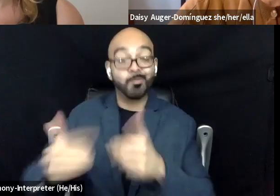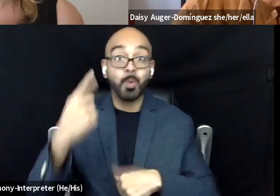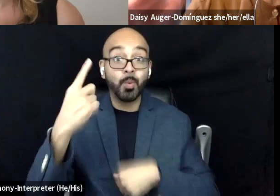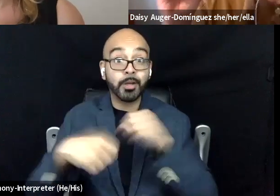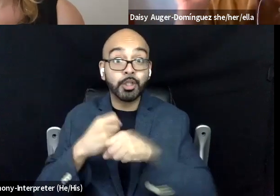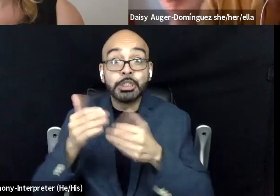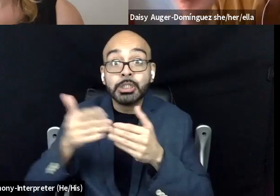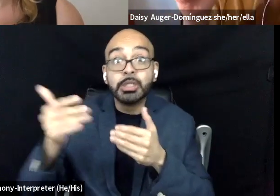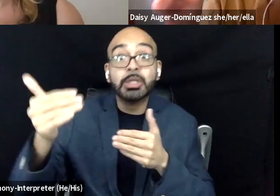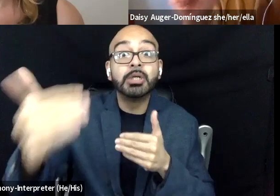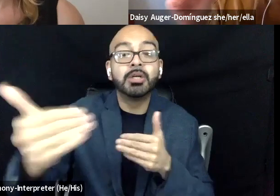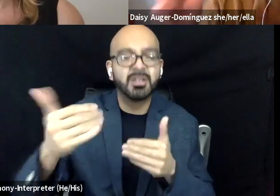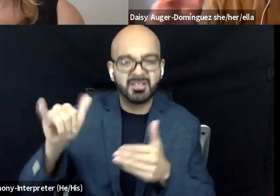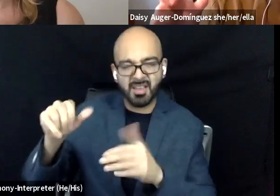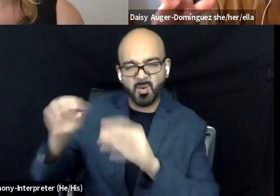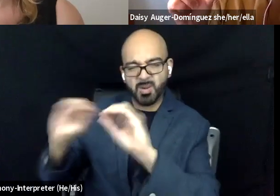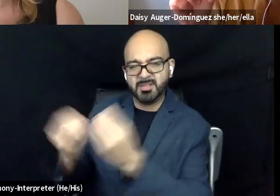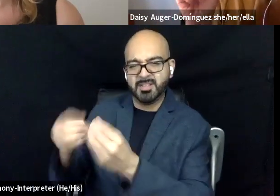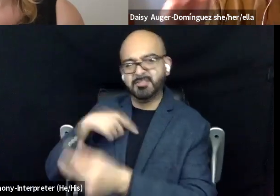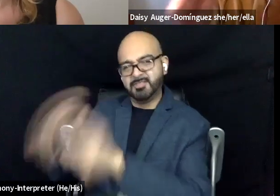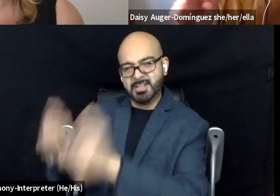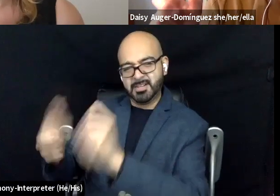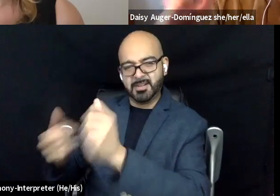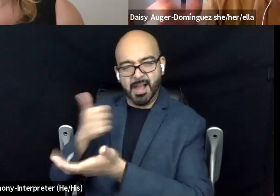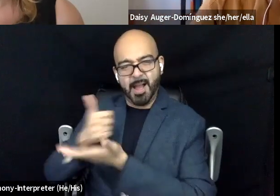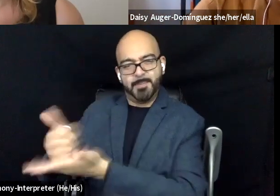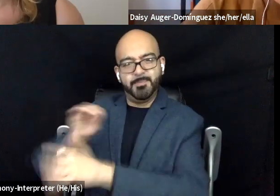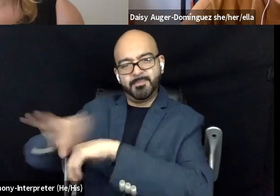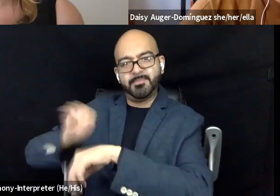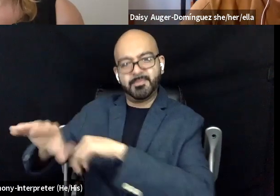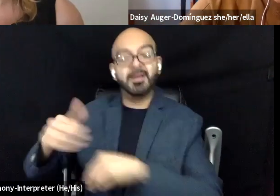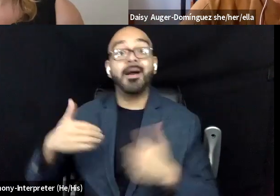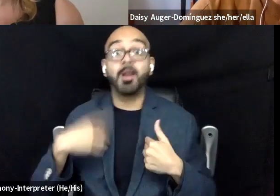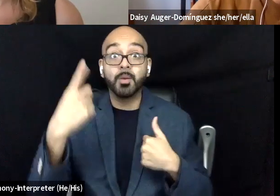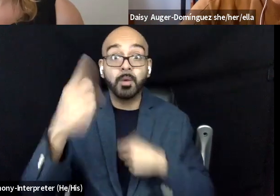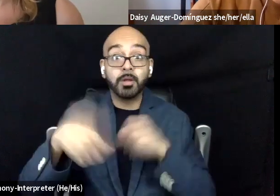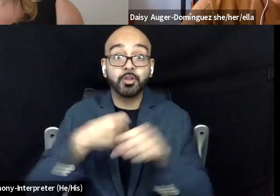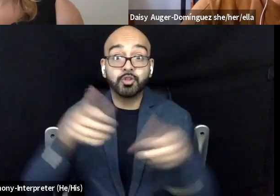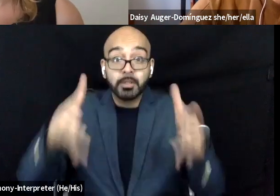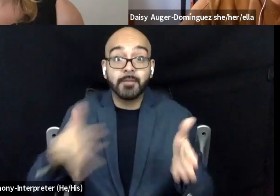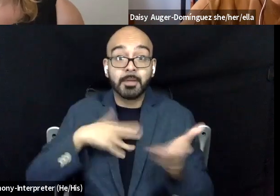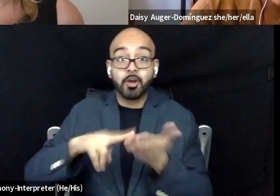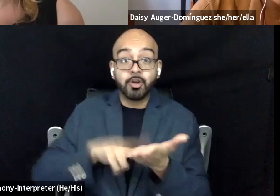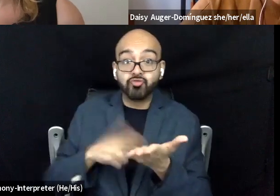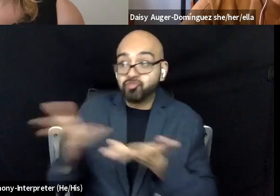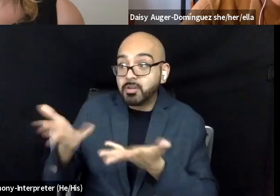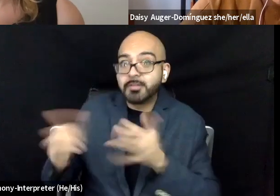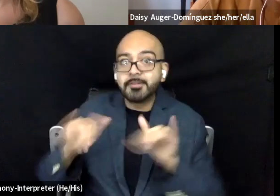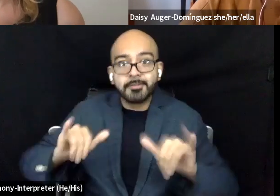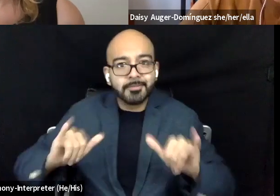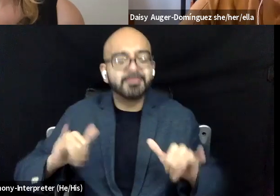I had the rare opportunity to take advantage of having a year left on my contract and decided that I really, really needed a